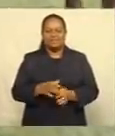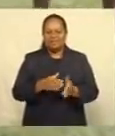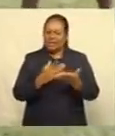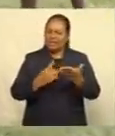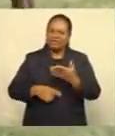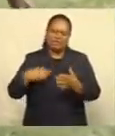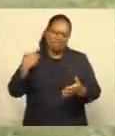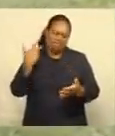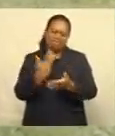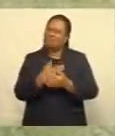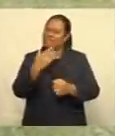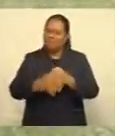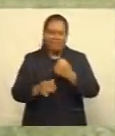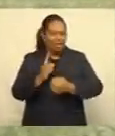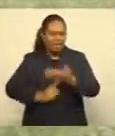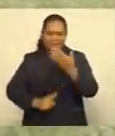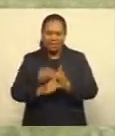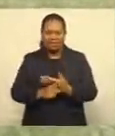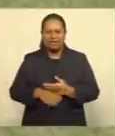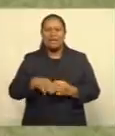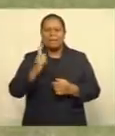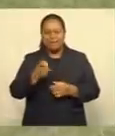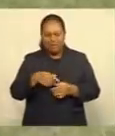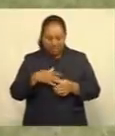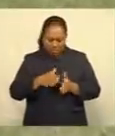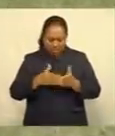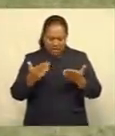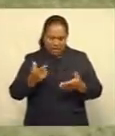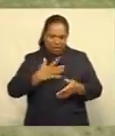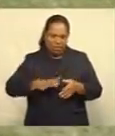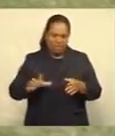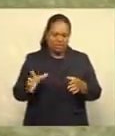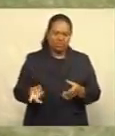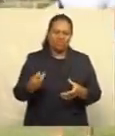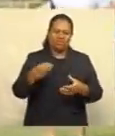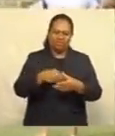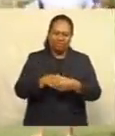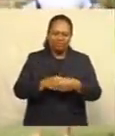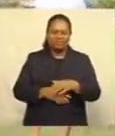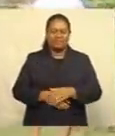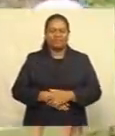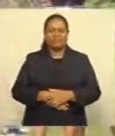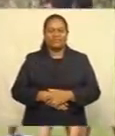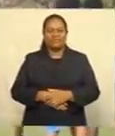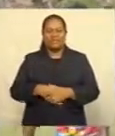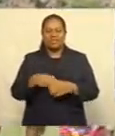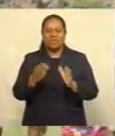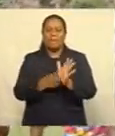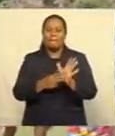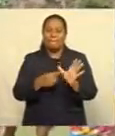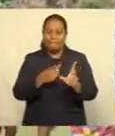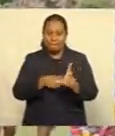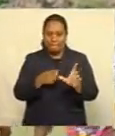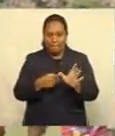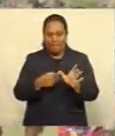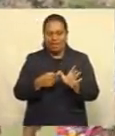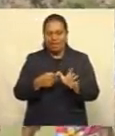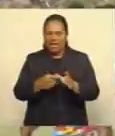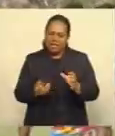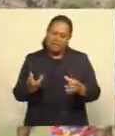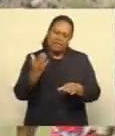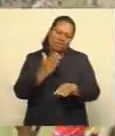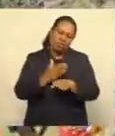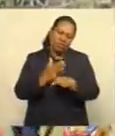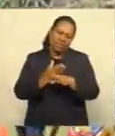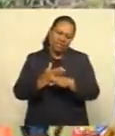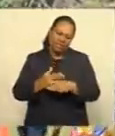a while. We want to rejuvenate the 15s code. Former Fiji Sevens rep William Maya, who has been working on developing 15s